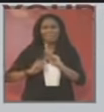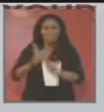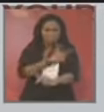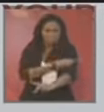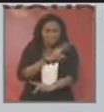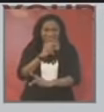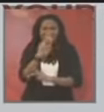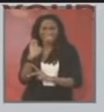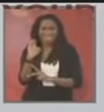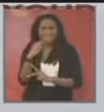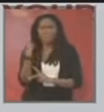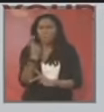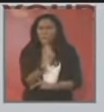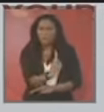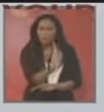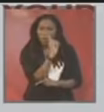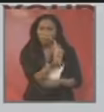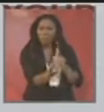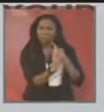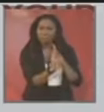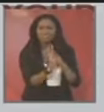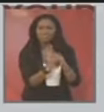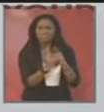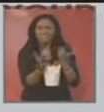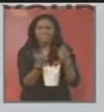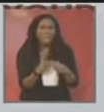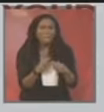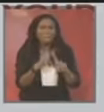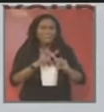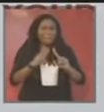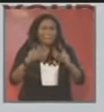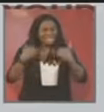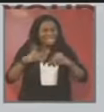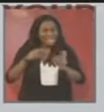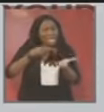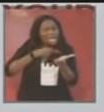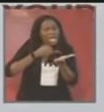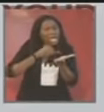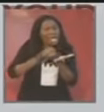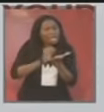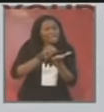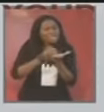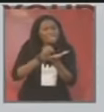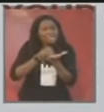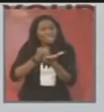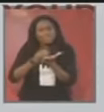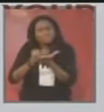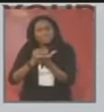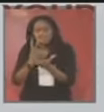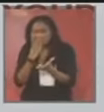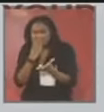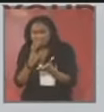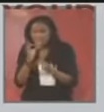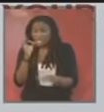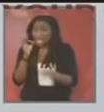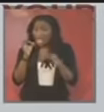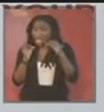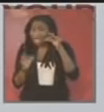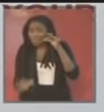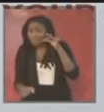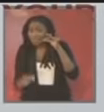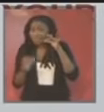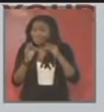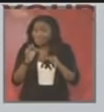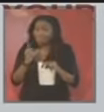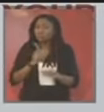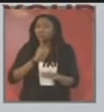one incident that is being investigated by both the manufacturers of the vaccine as well as the US agency, I believe